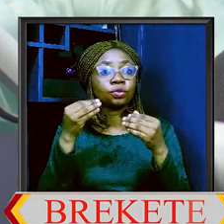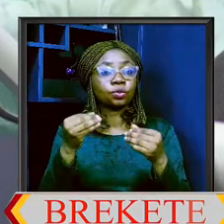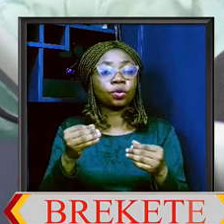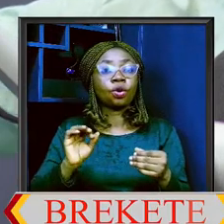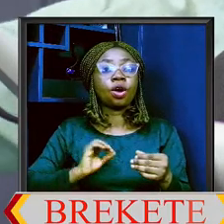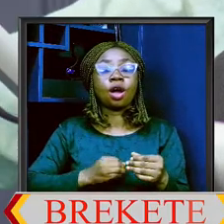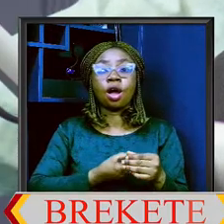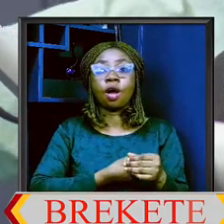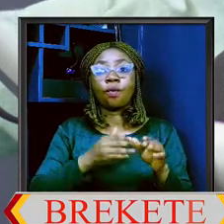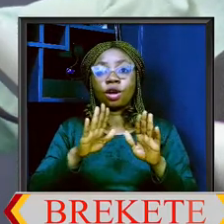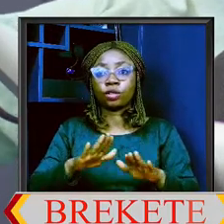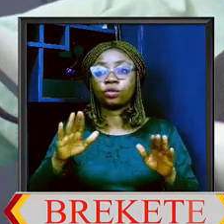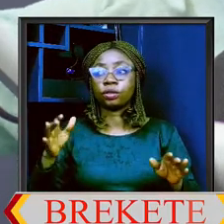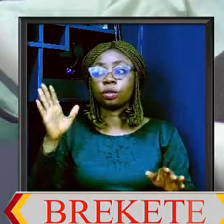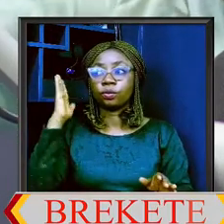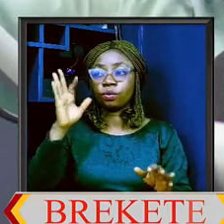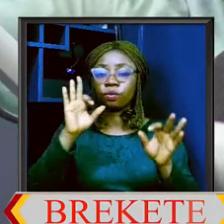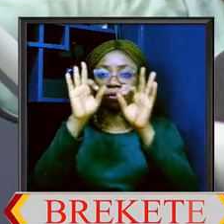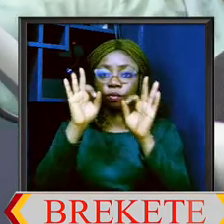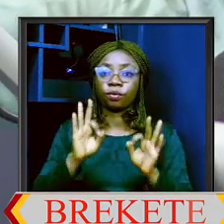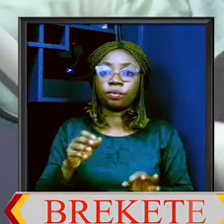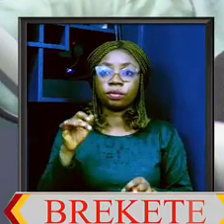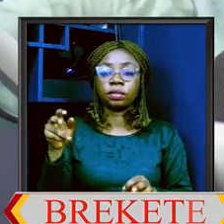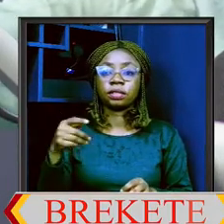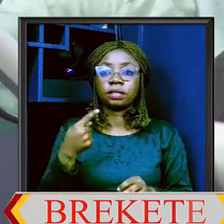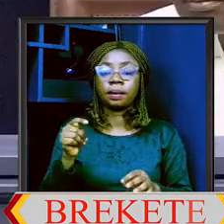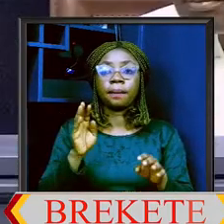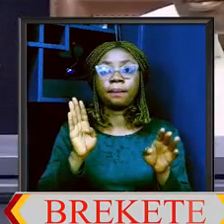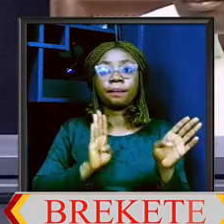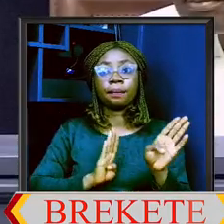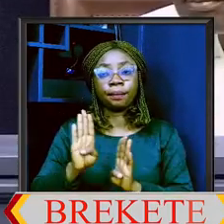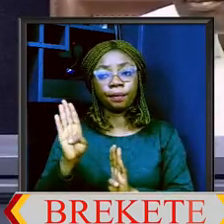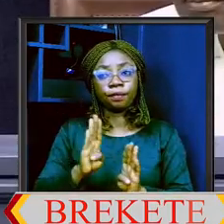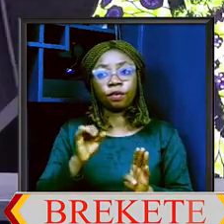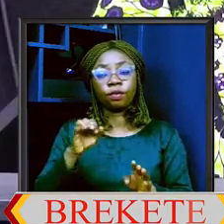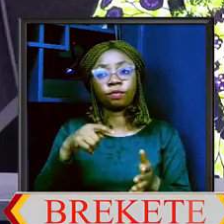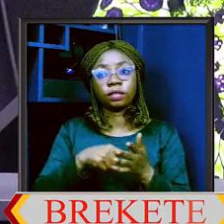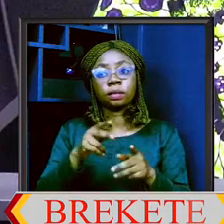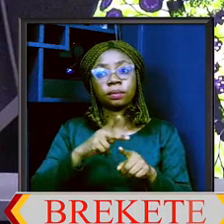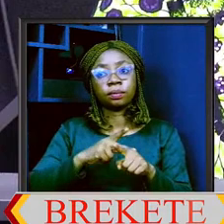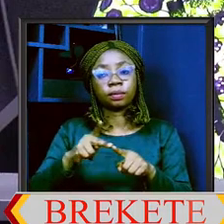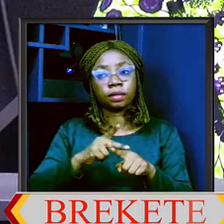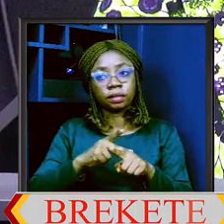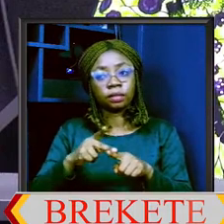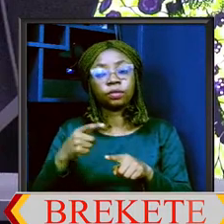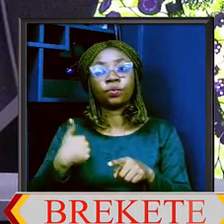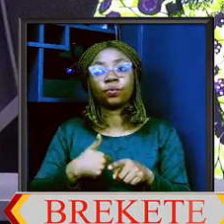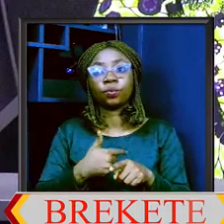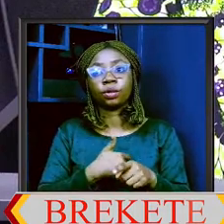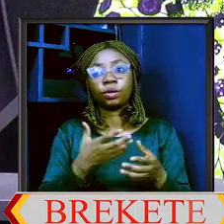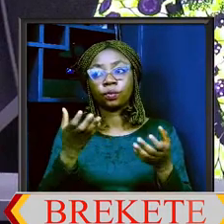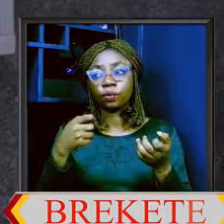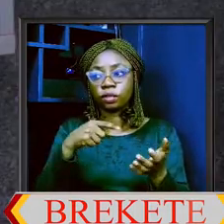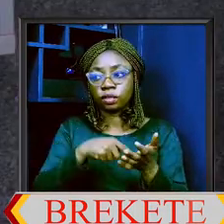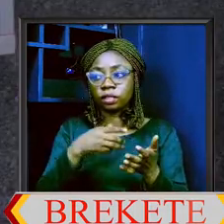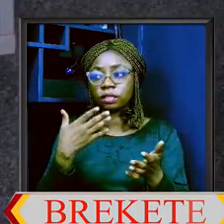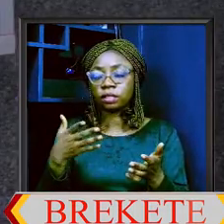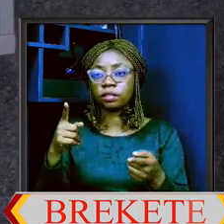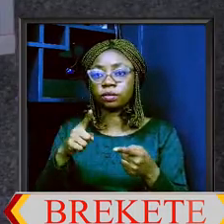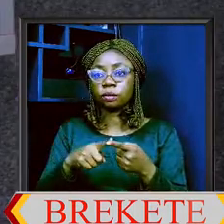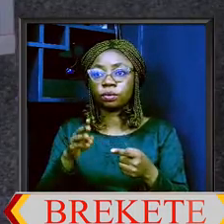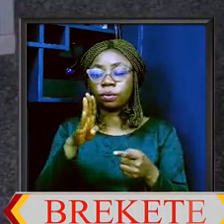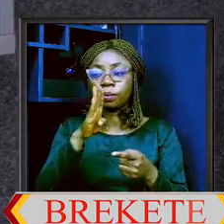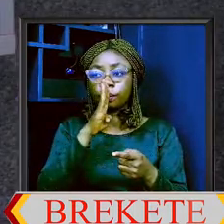our children will form the habit of this practice it is not that we are appreciating him alone we want this thing to be